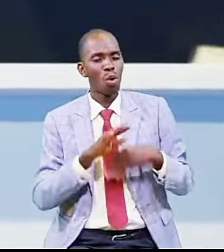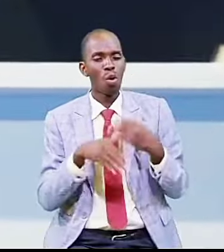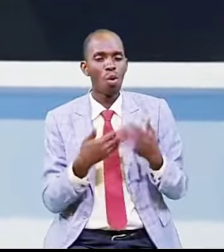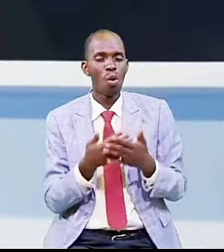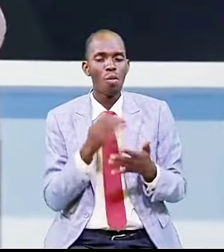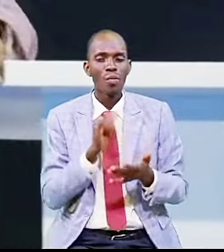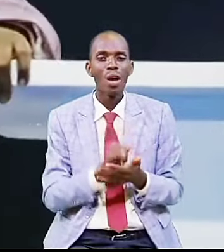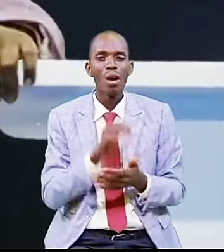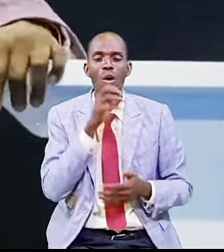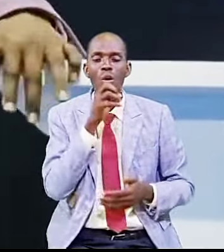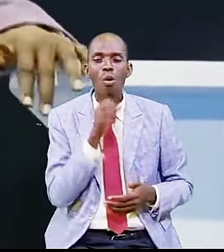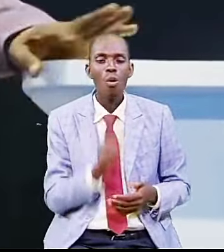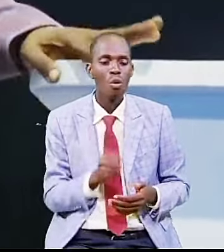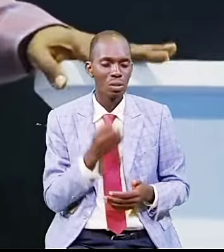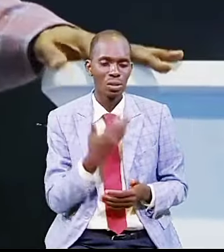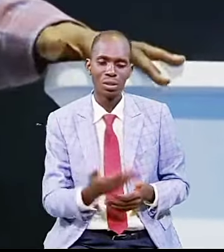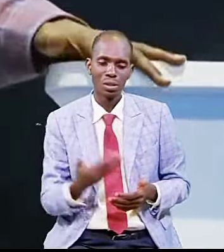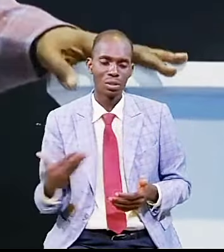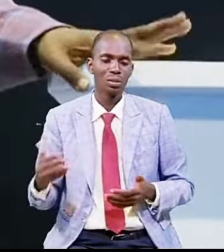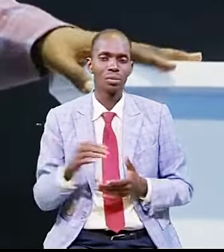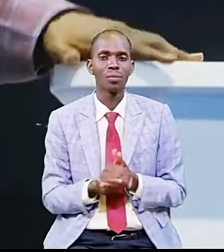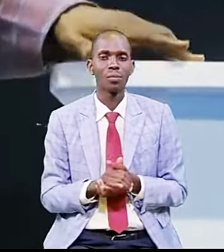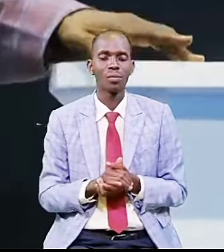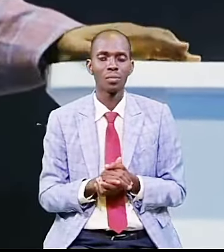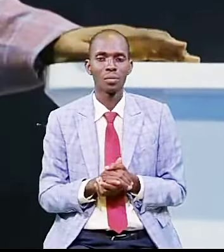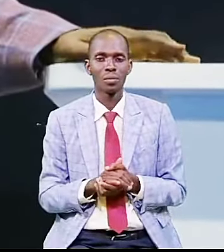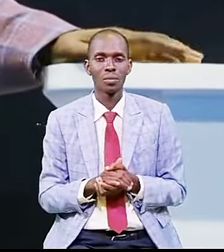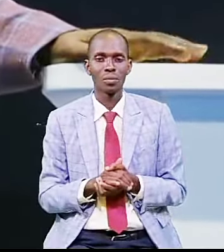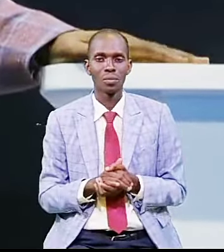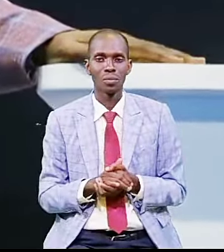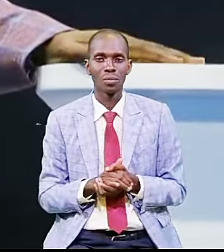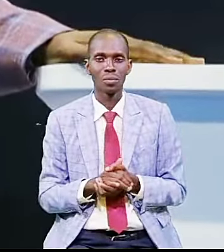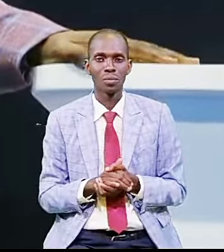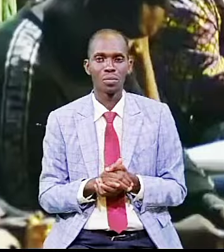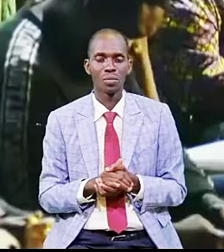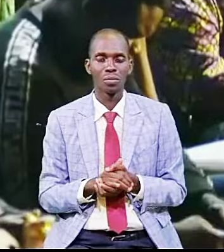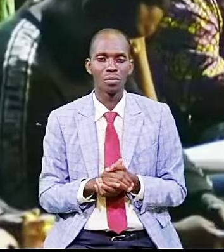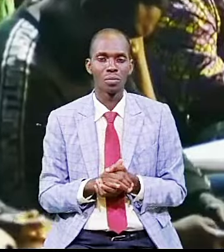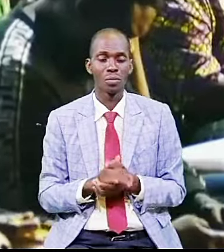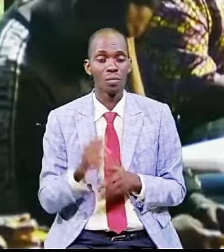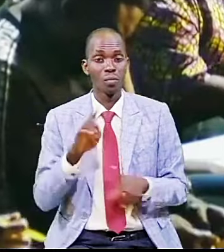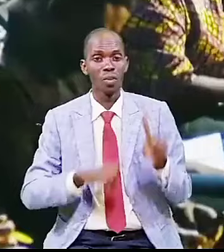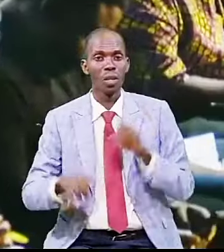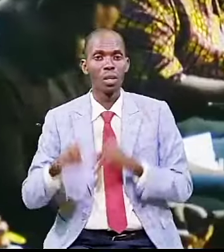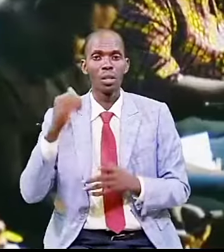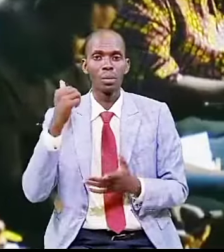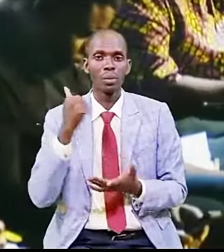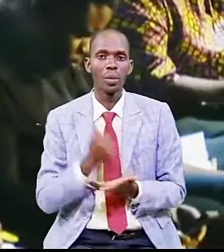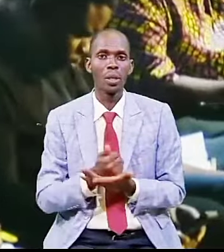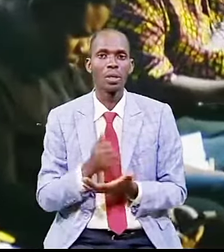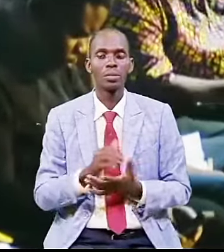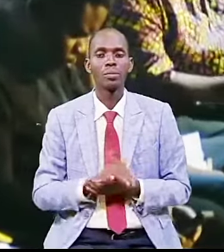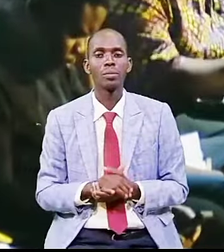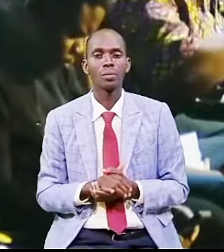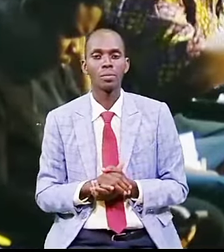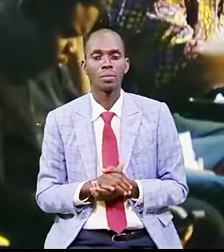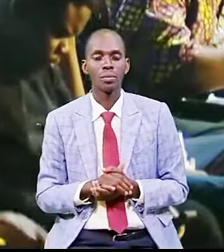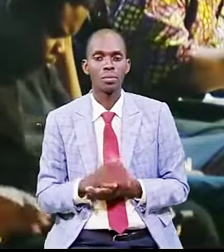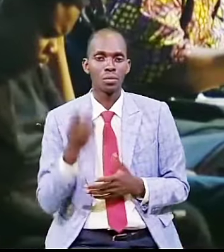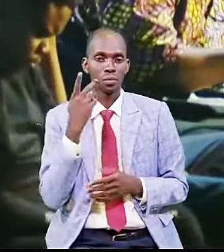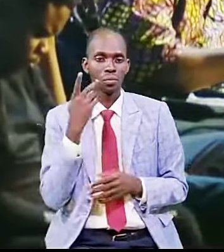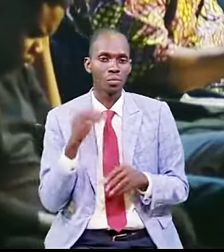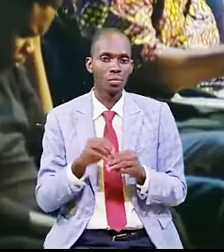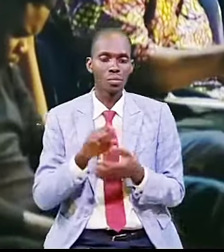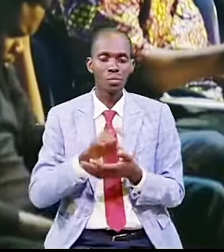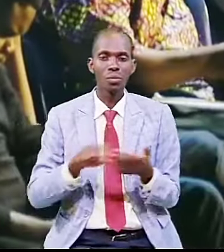away from that gang. Somebody shout amen. Amen. Look at verse 23. In